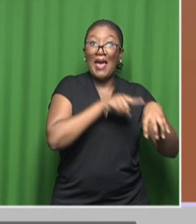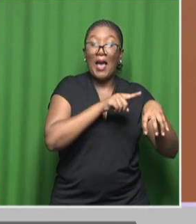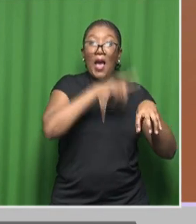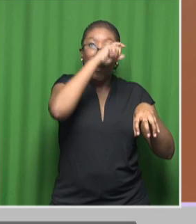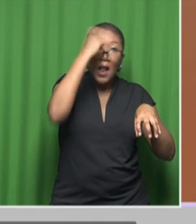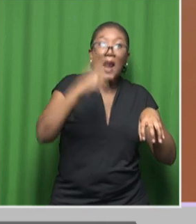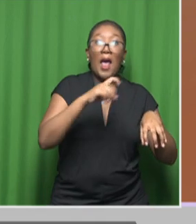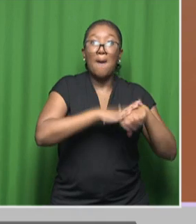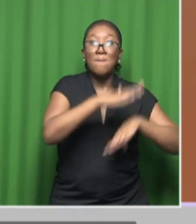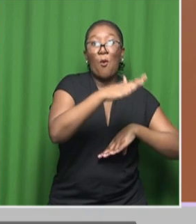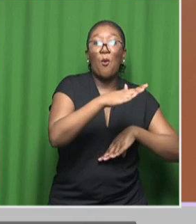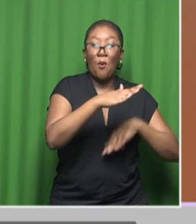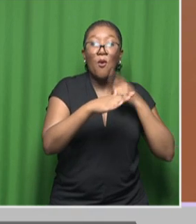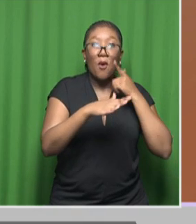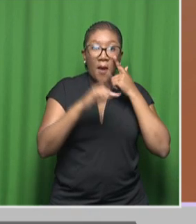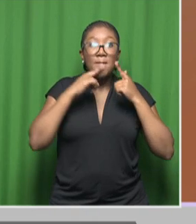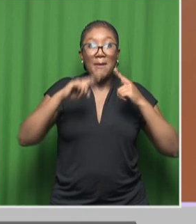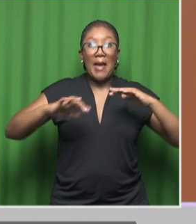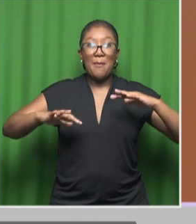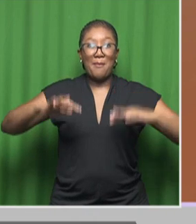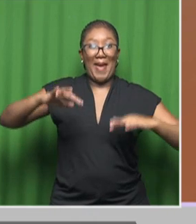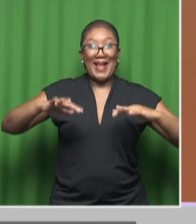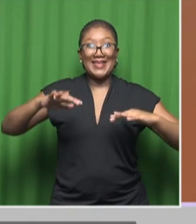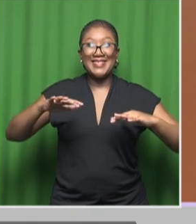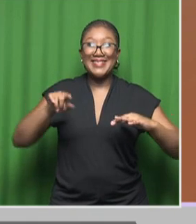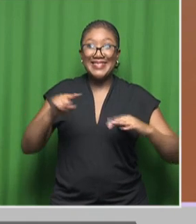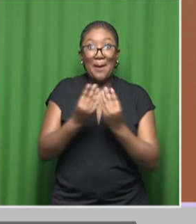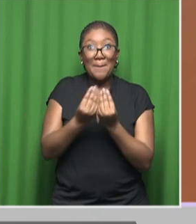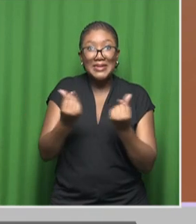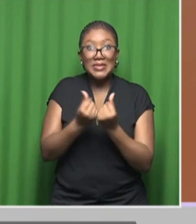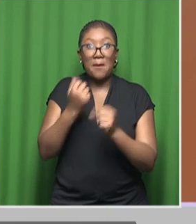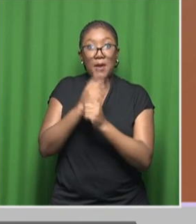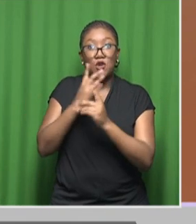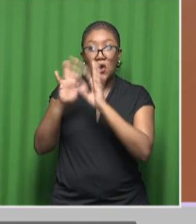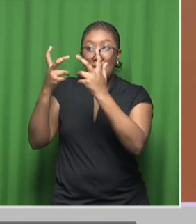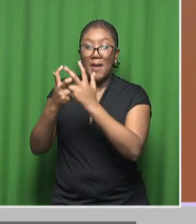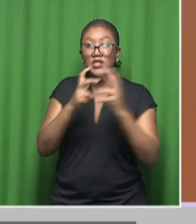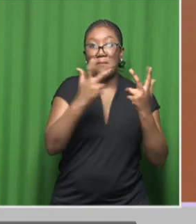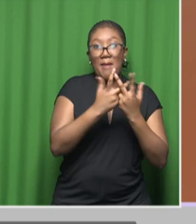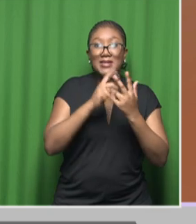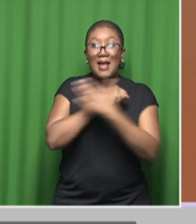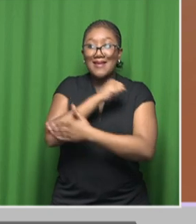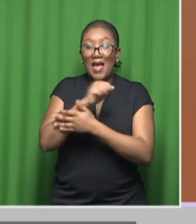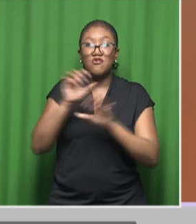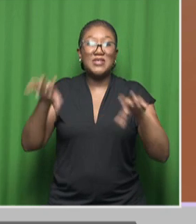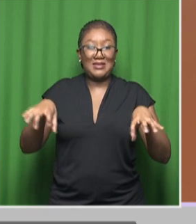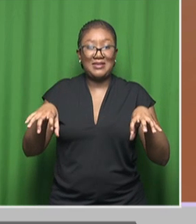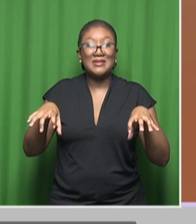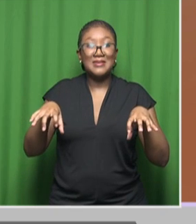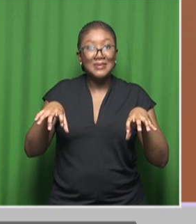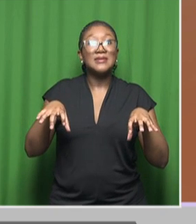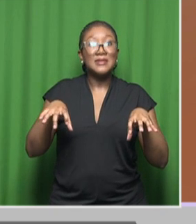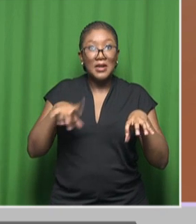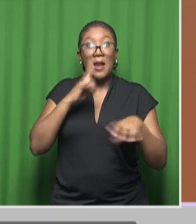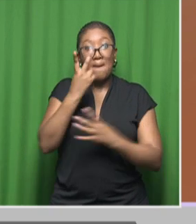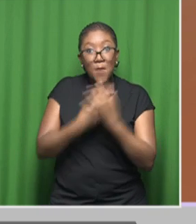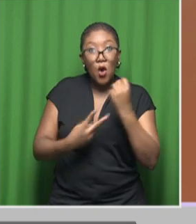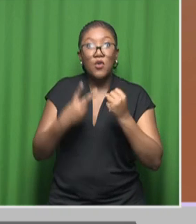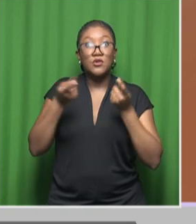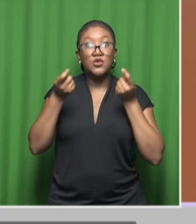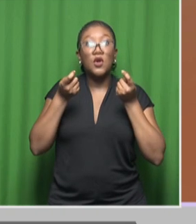is something that we had to play very well, and also make sure that in our stores we have both seasons of